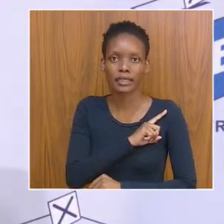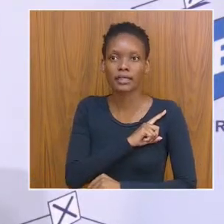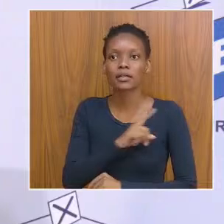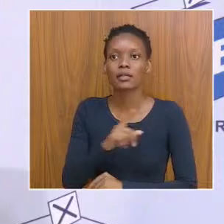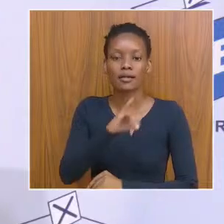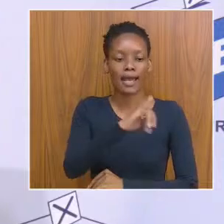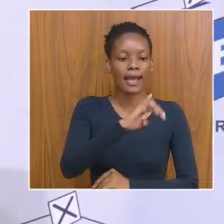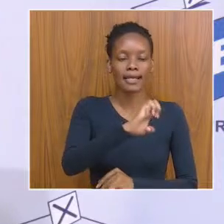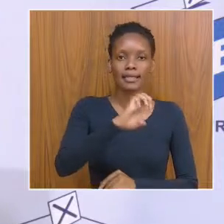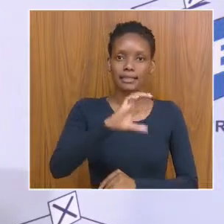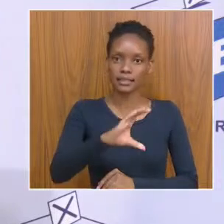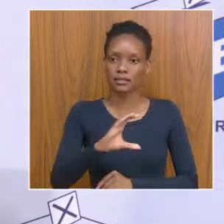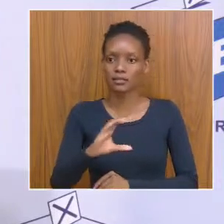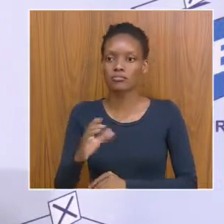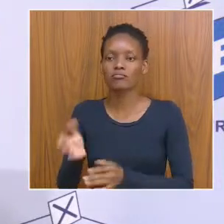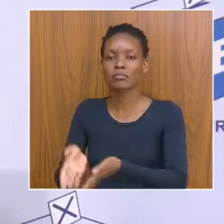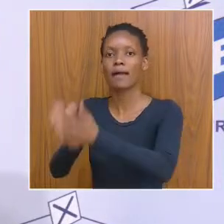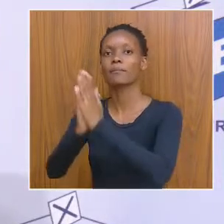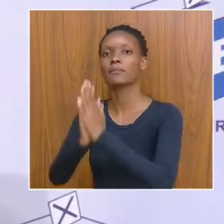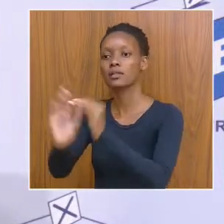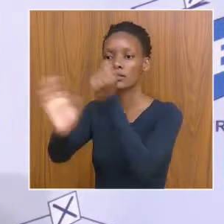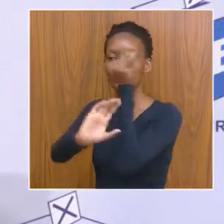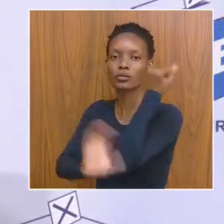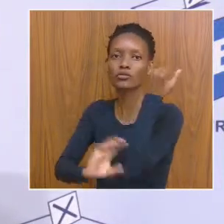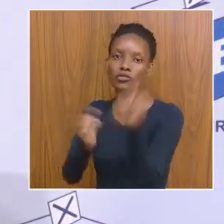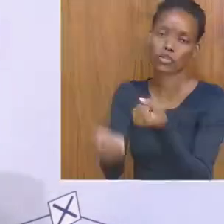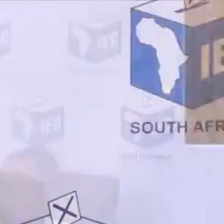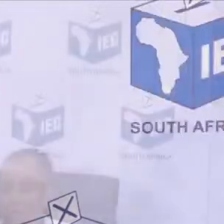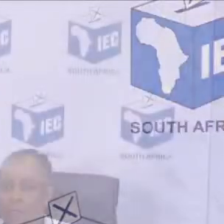to the Constitutional Court.